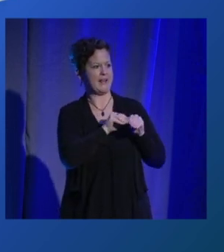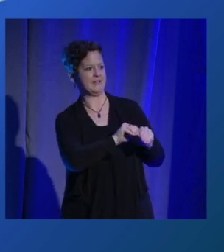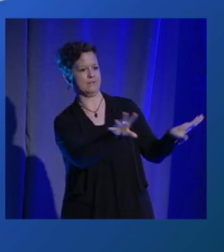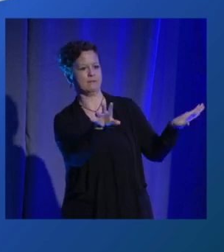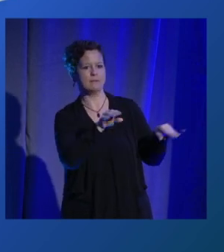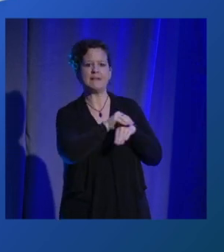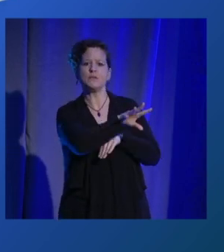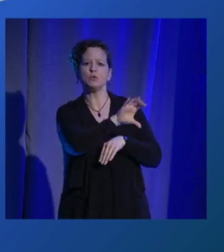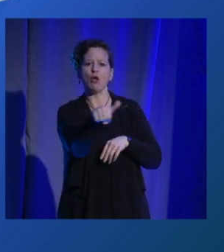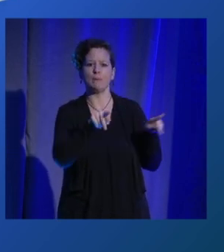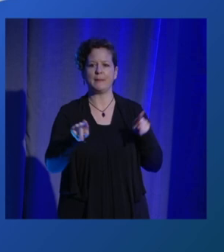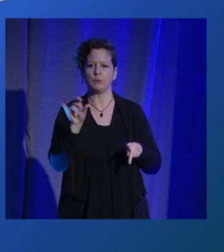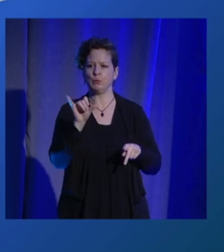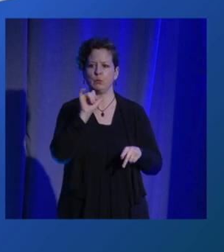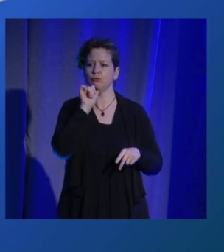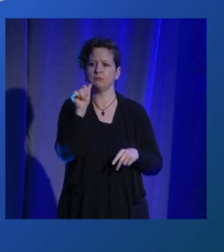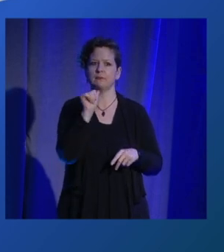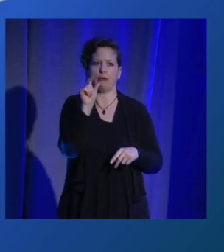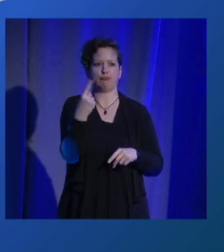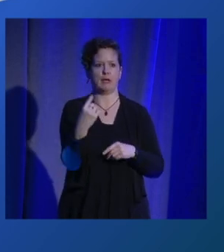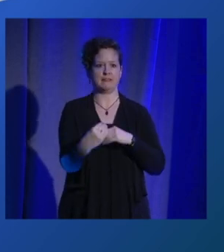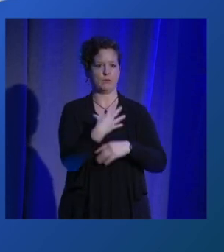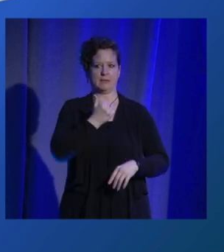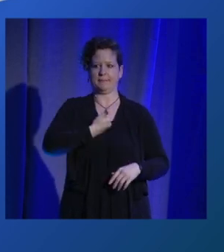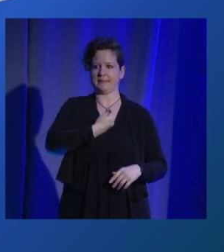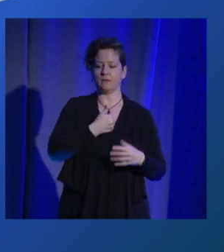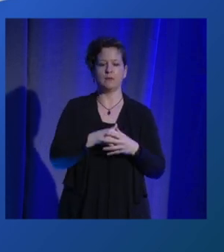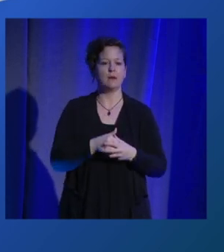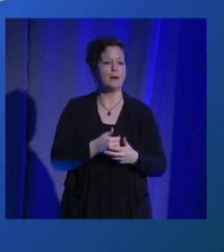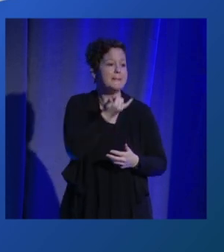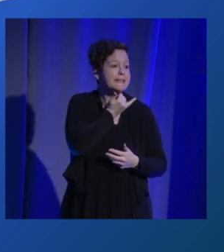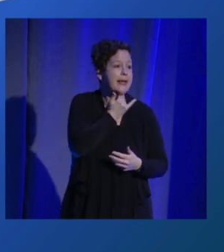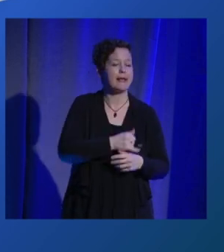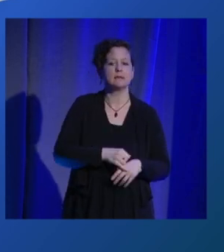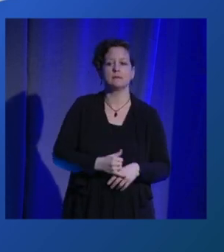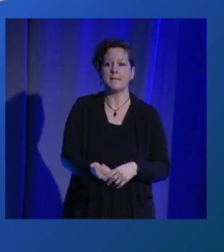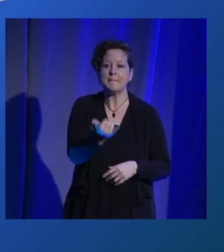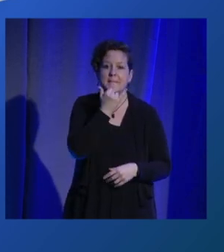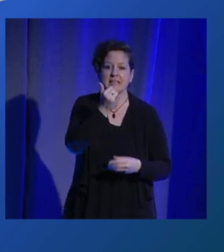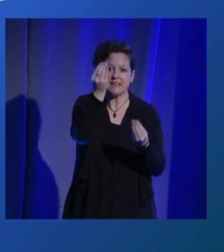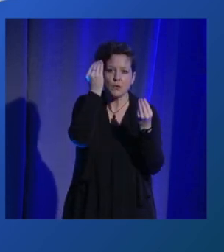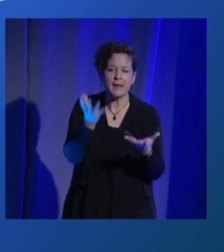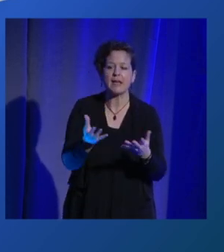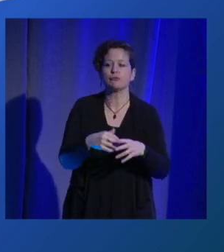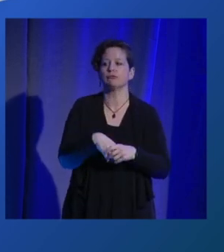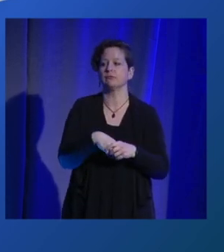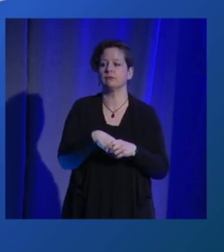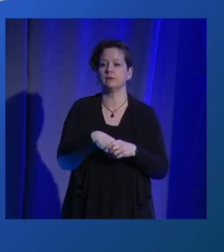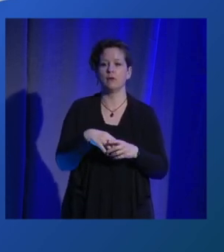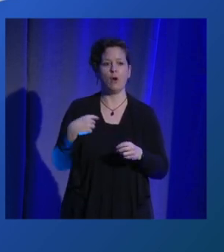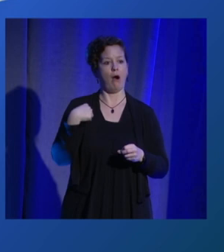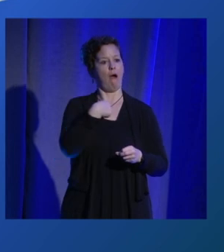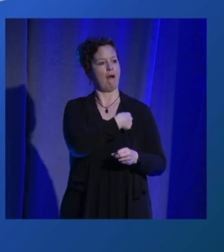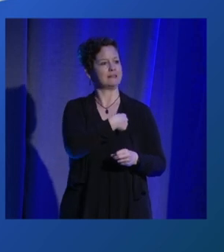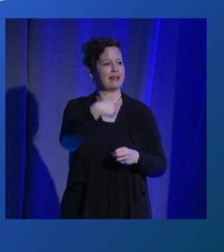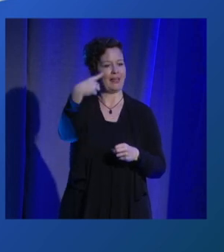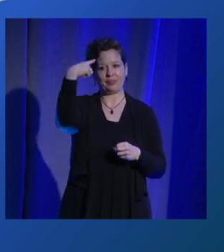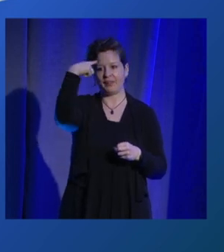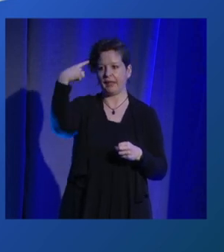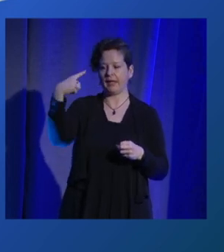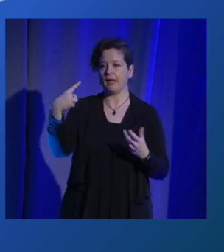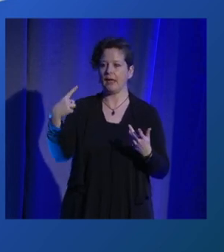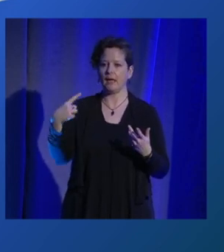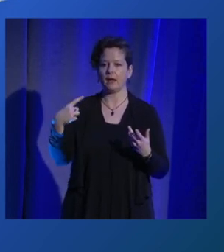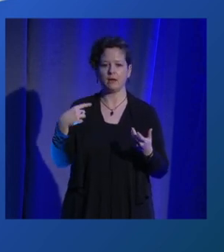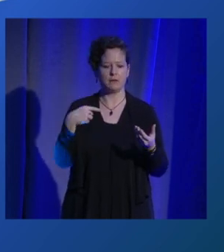consequences of mistakes misinformation disinformation or us just thinking that we're